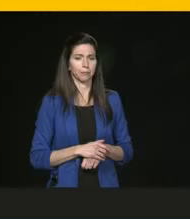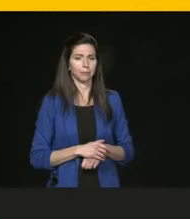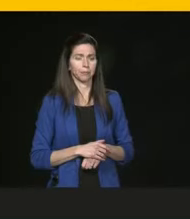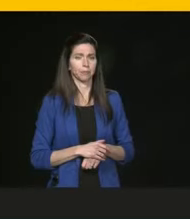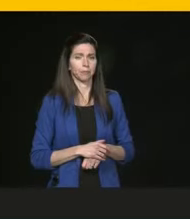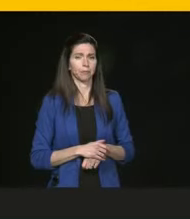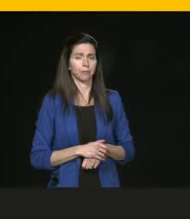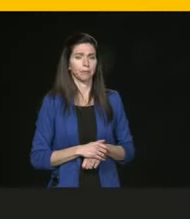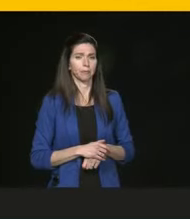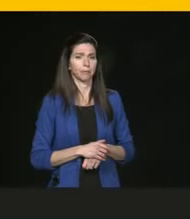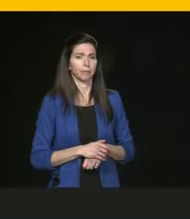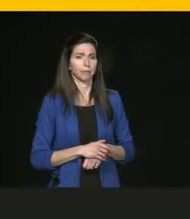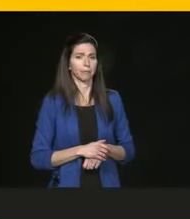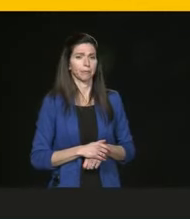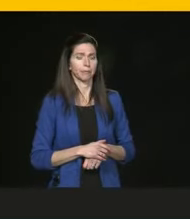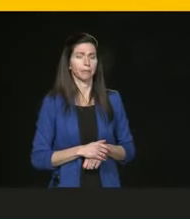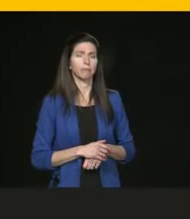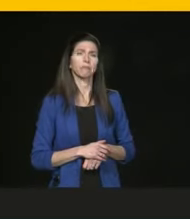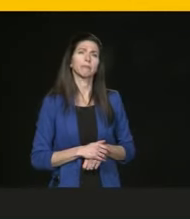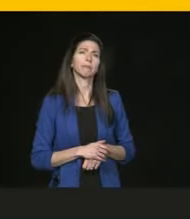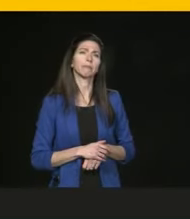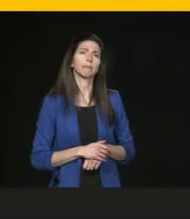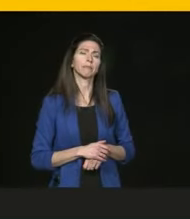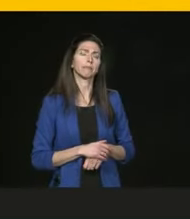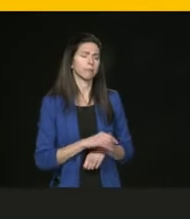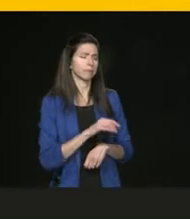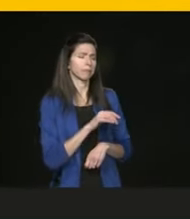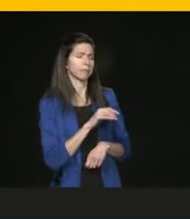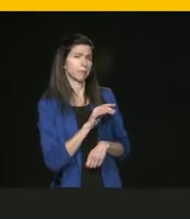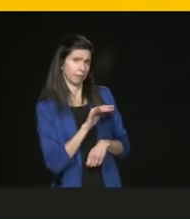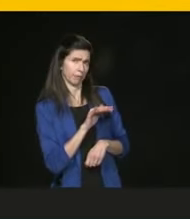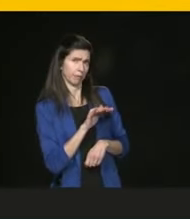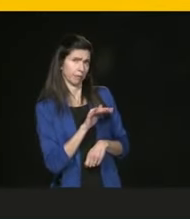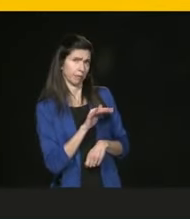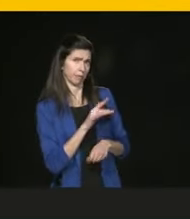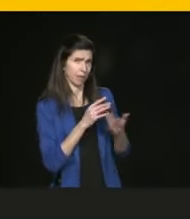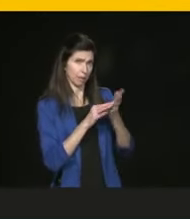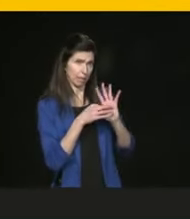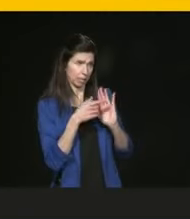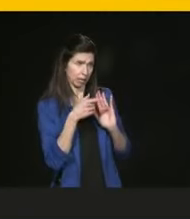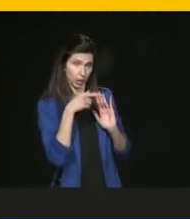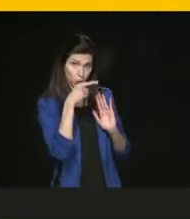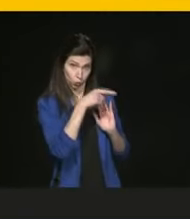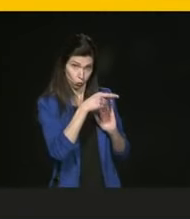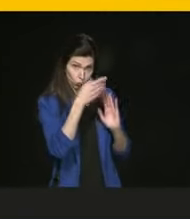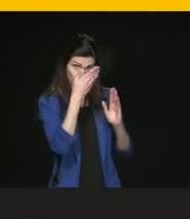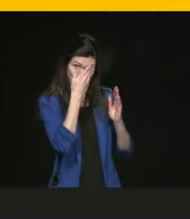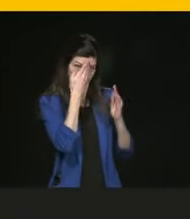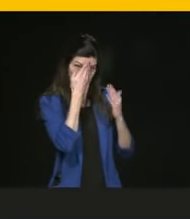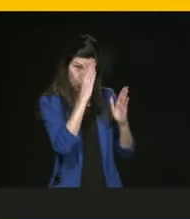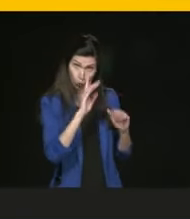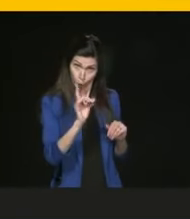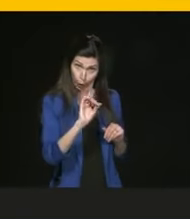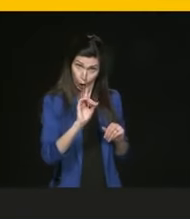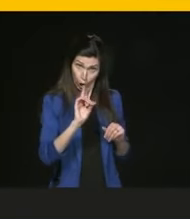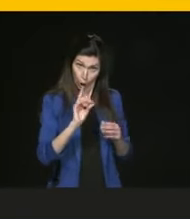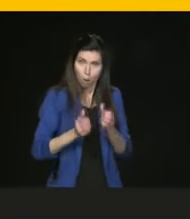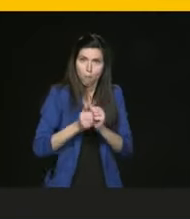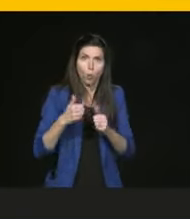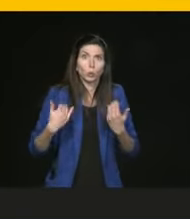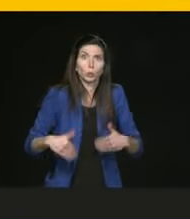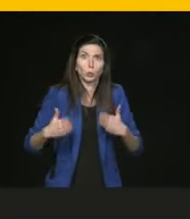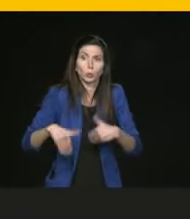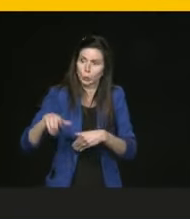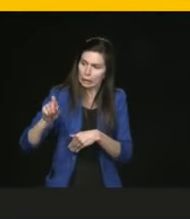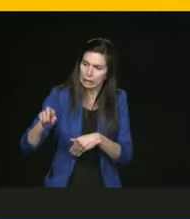So I'm getting the impression that you don't know where exactly the needs are most dire. And I have another